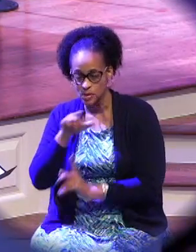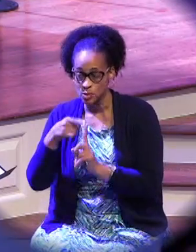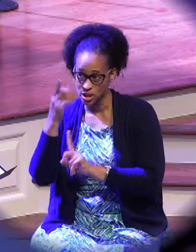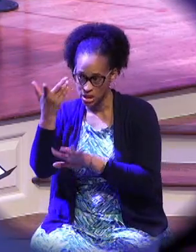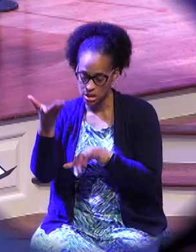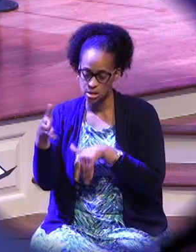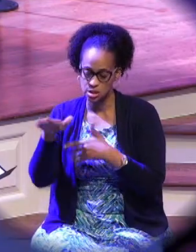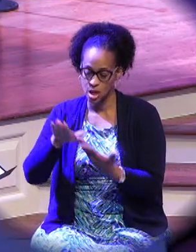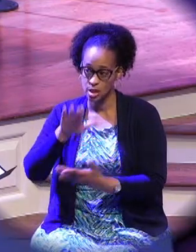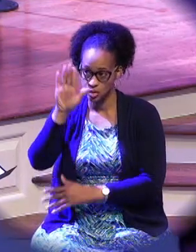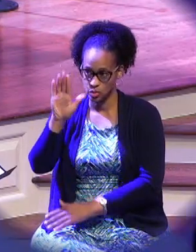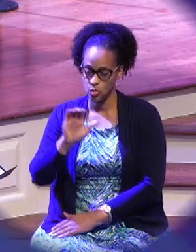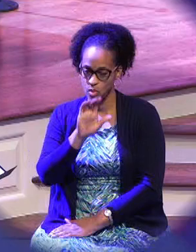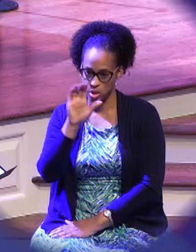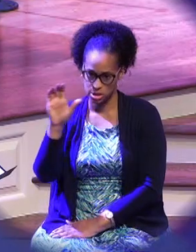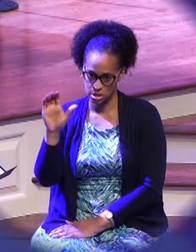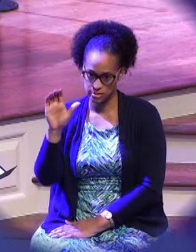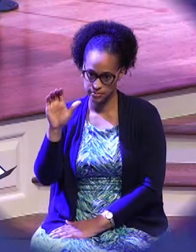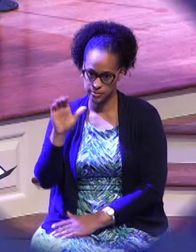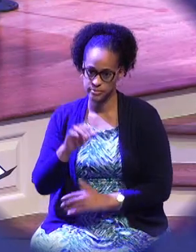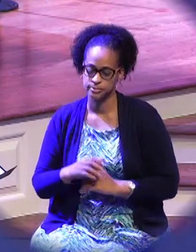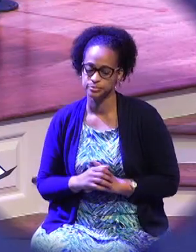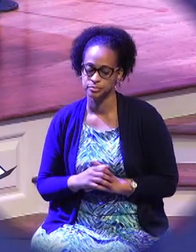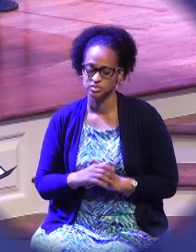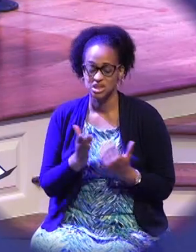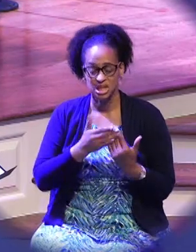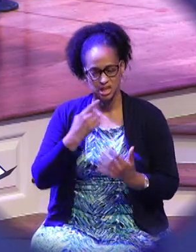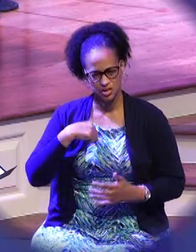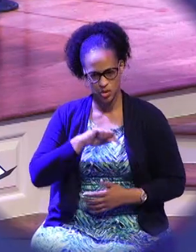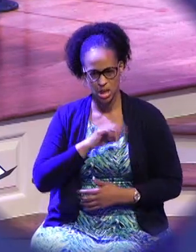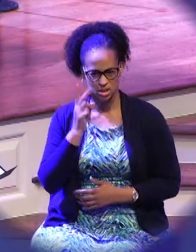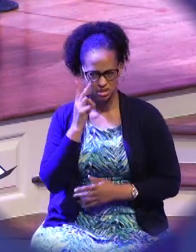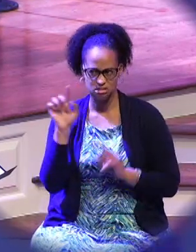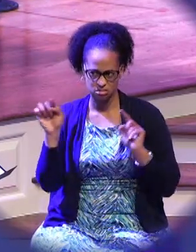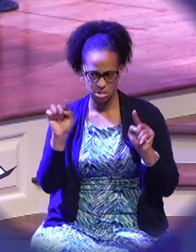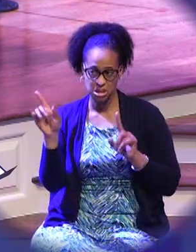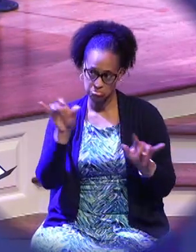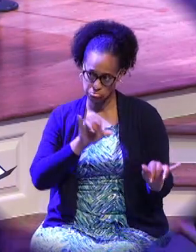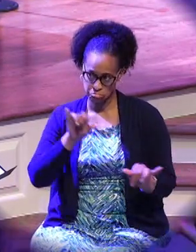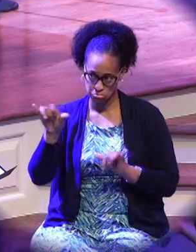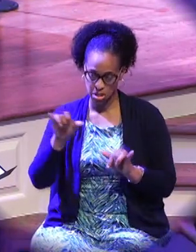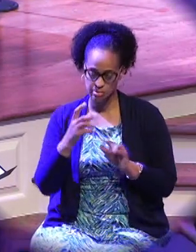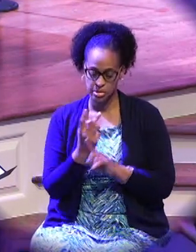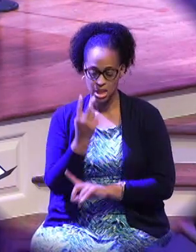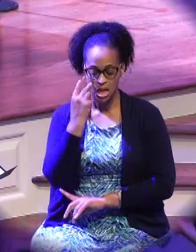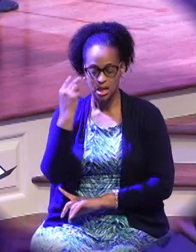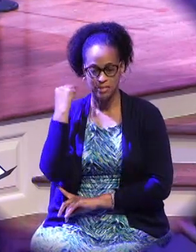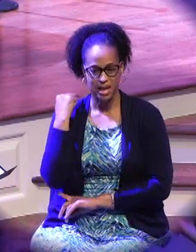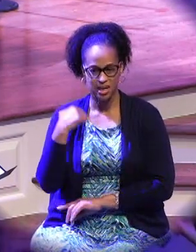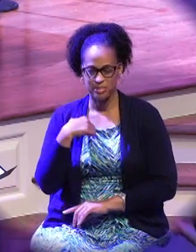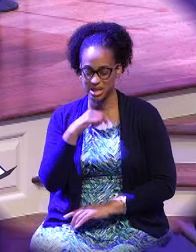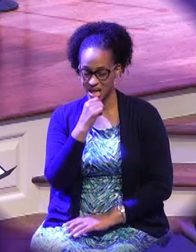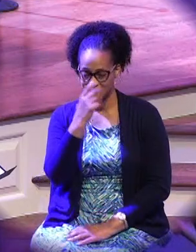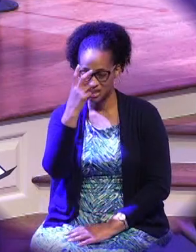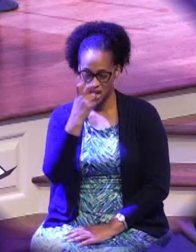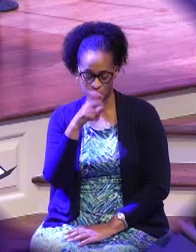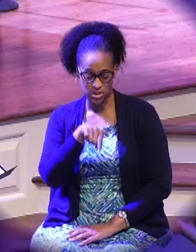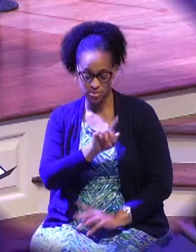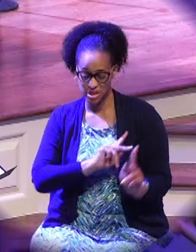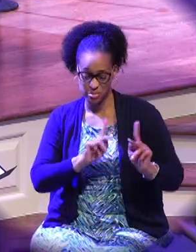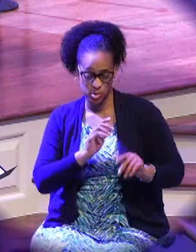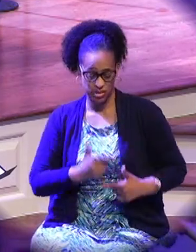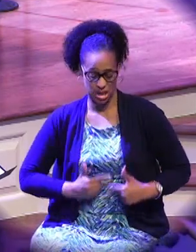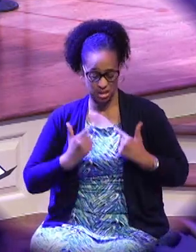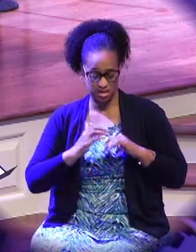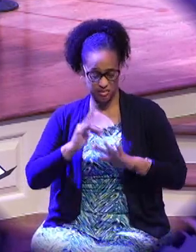died on the cross. While it's easy for us to see the similarities looking back, I doubt that those in Isaiah's day, and even